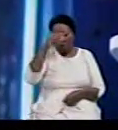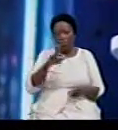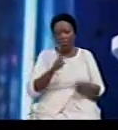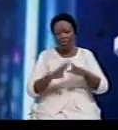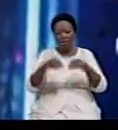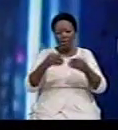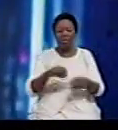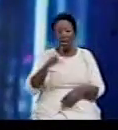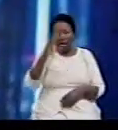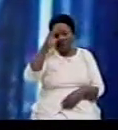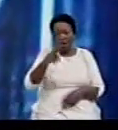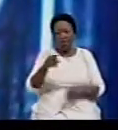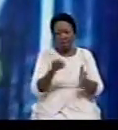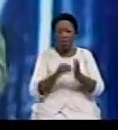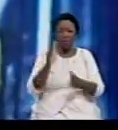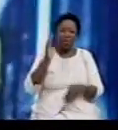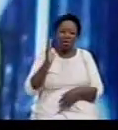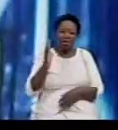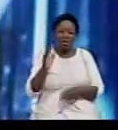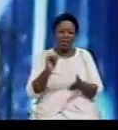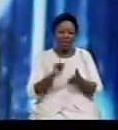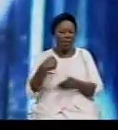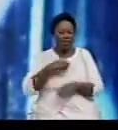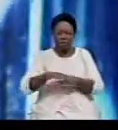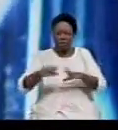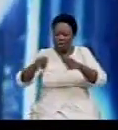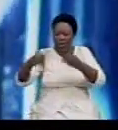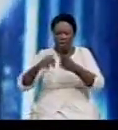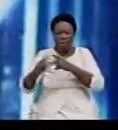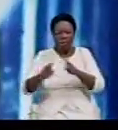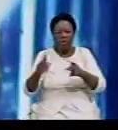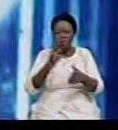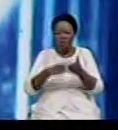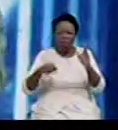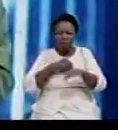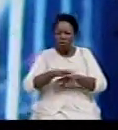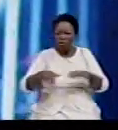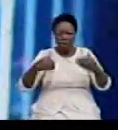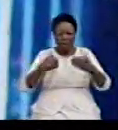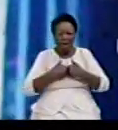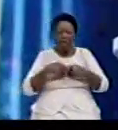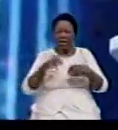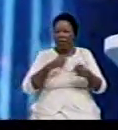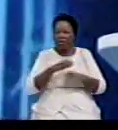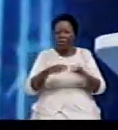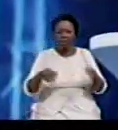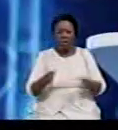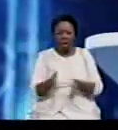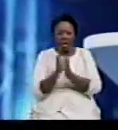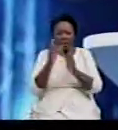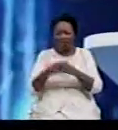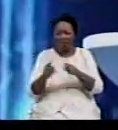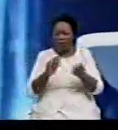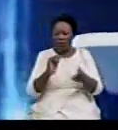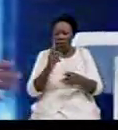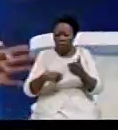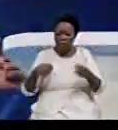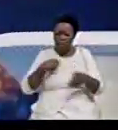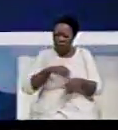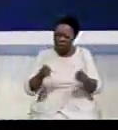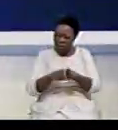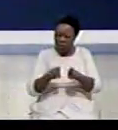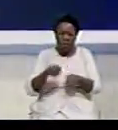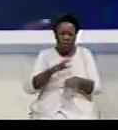don't give to the people what we don't possess. And we don't ask of the people what ourselves we do not have. Paul